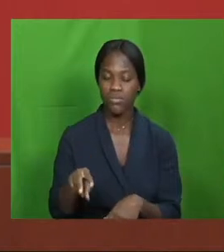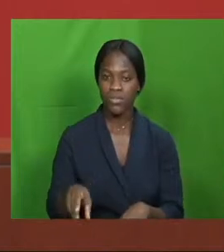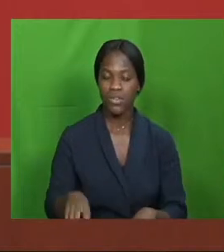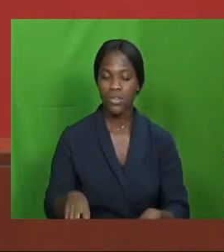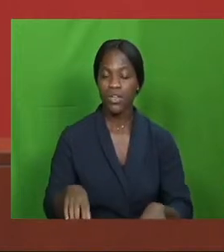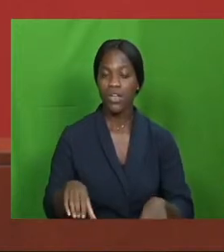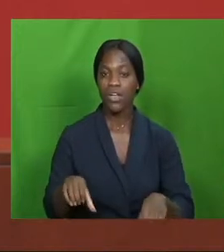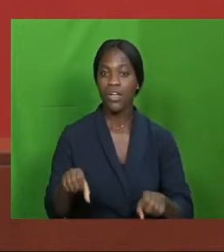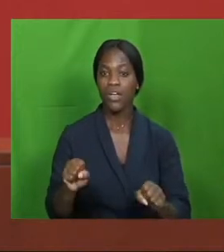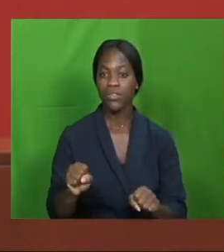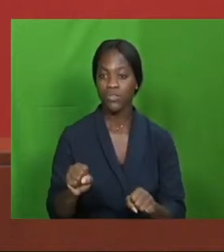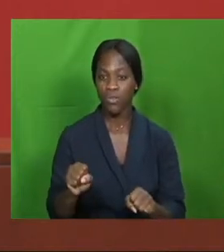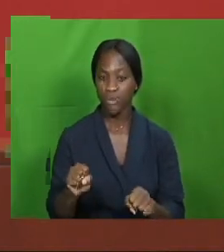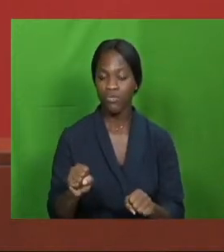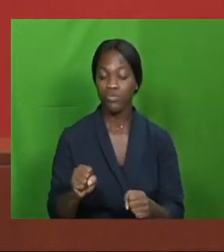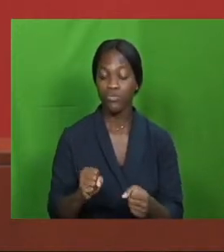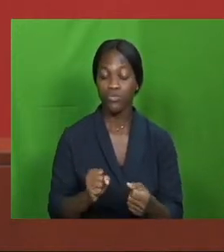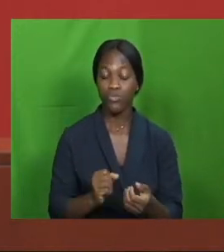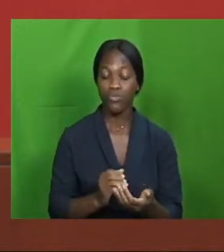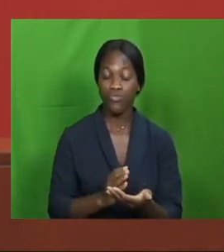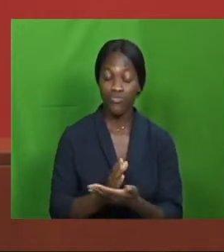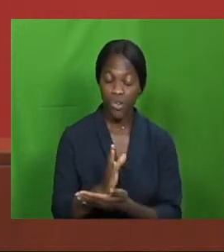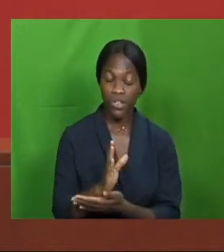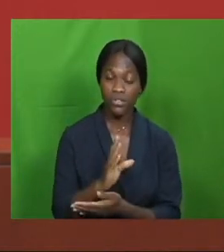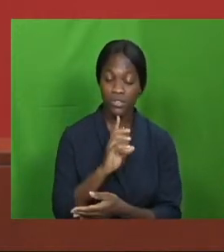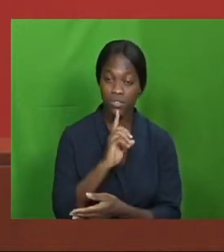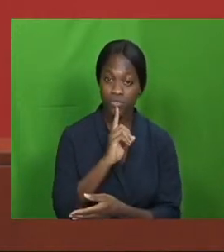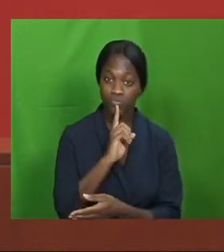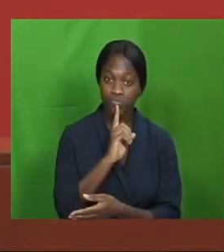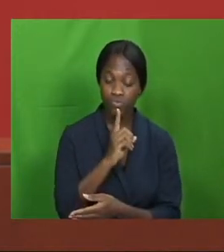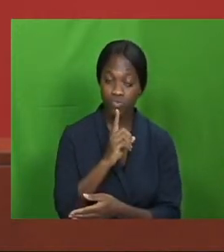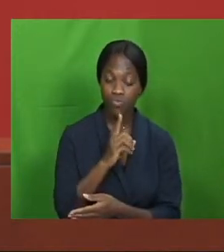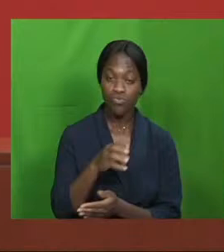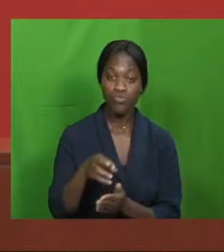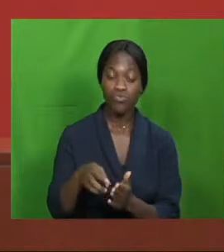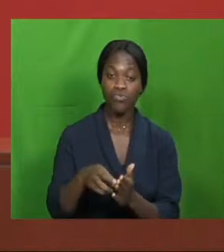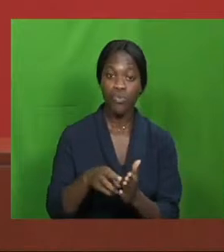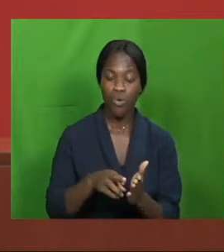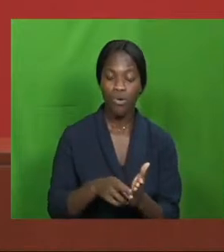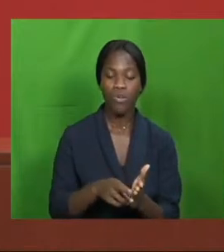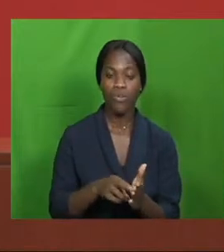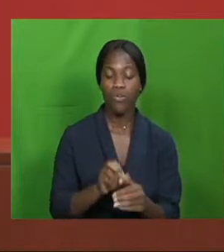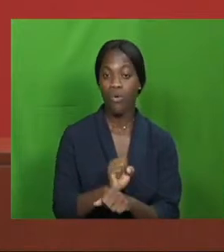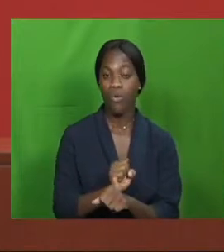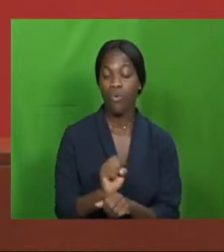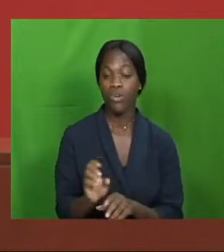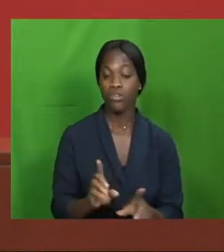adopted as the true record of proceedings.